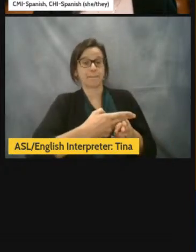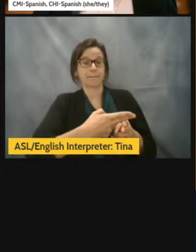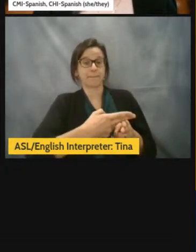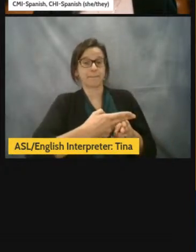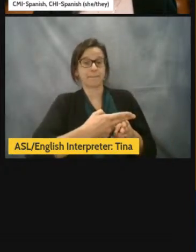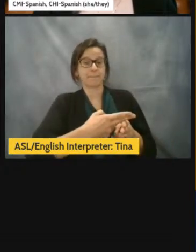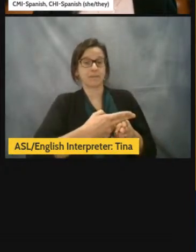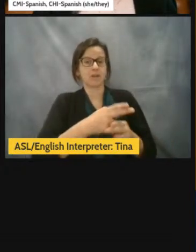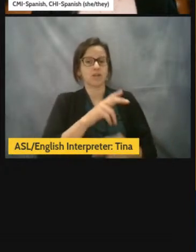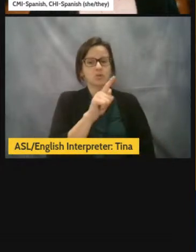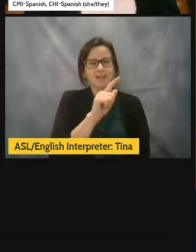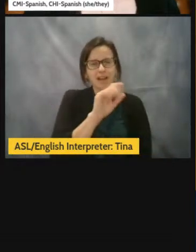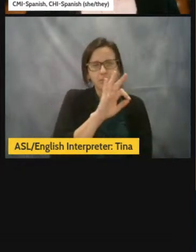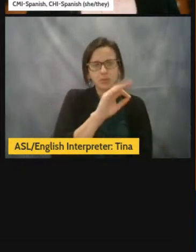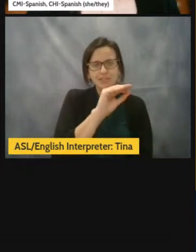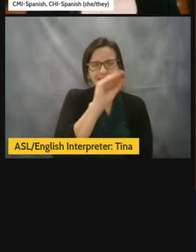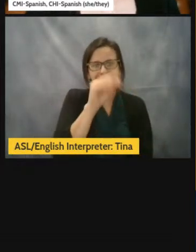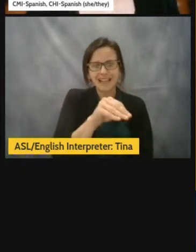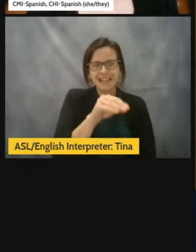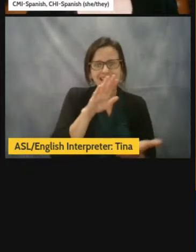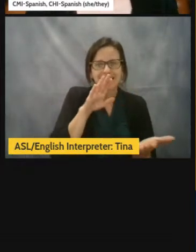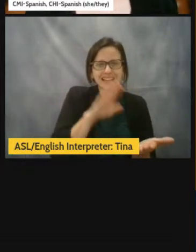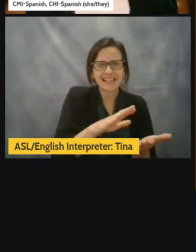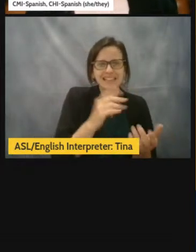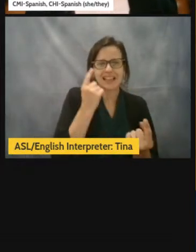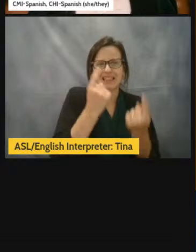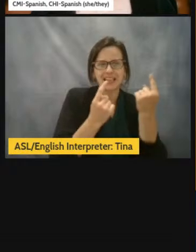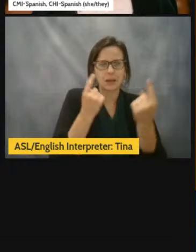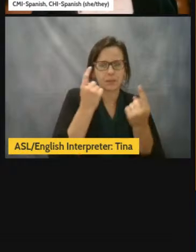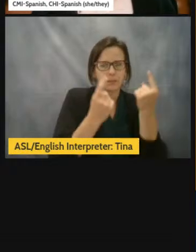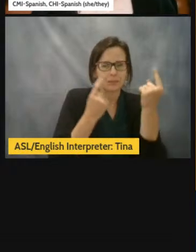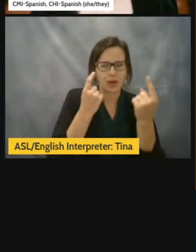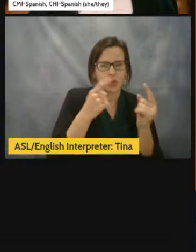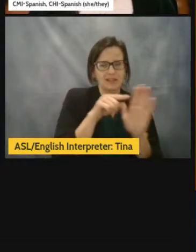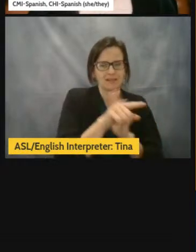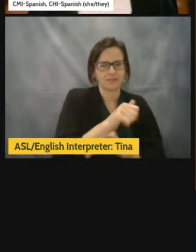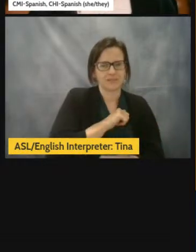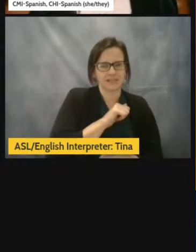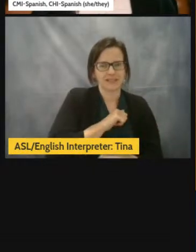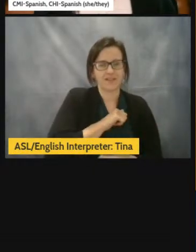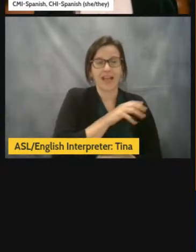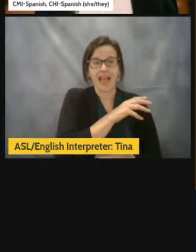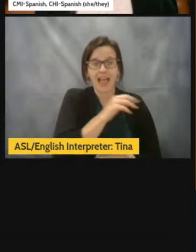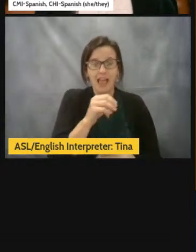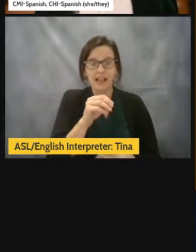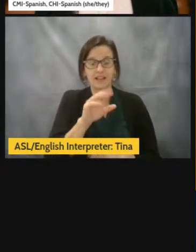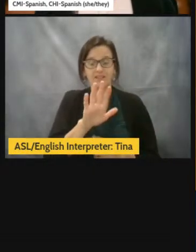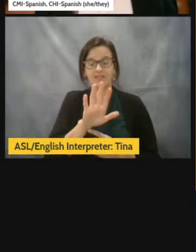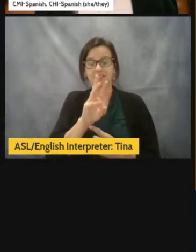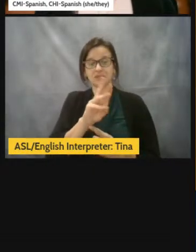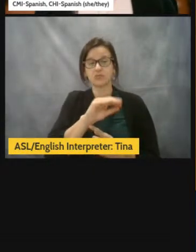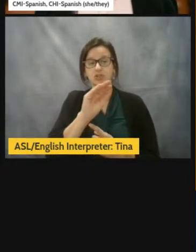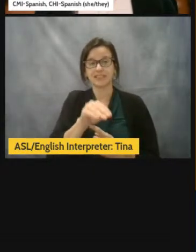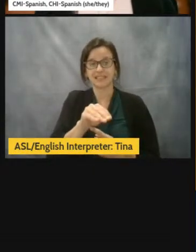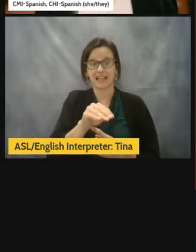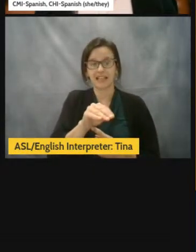behavior. For each additional context in which their chosen name was